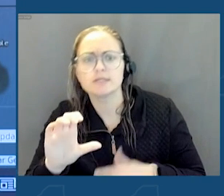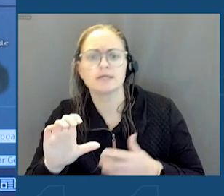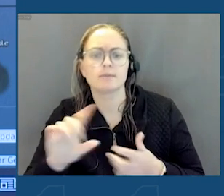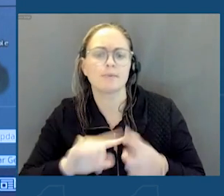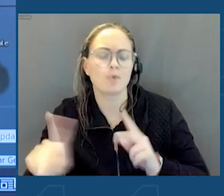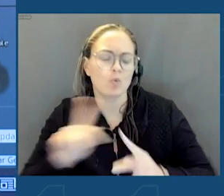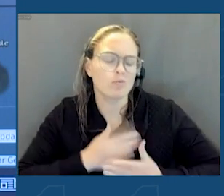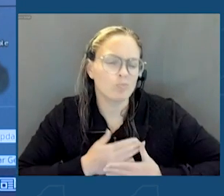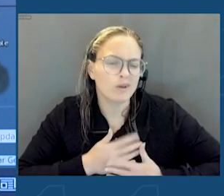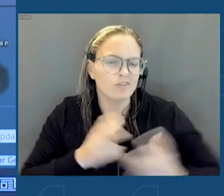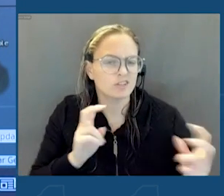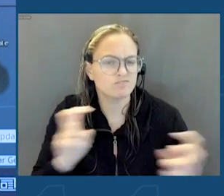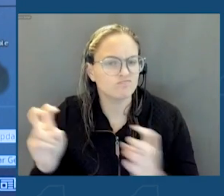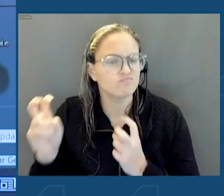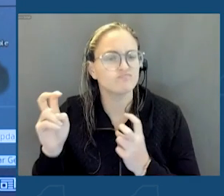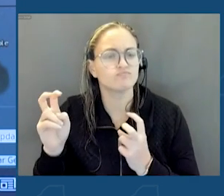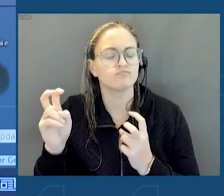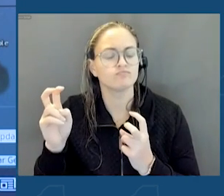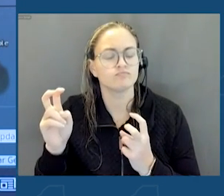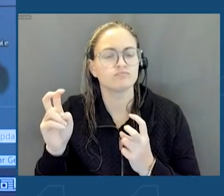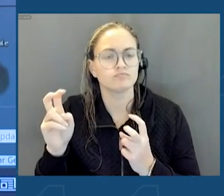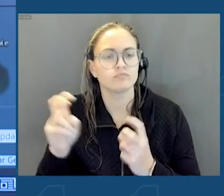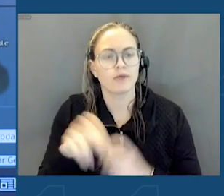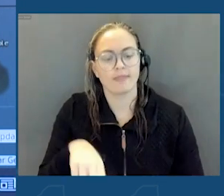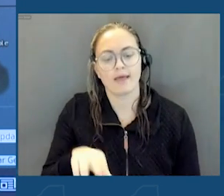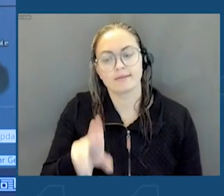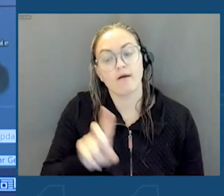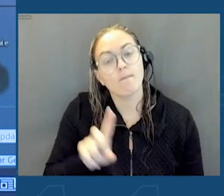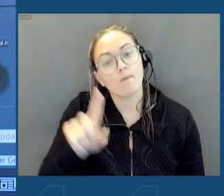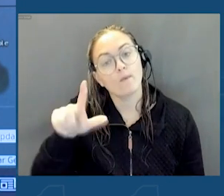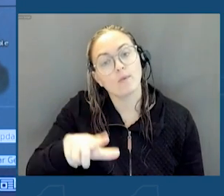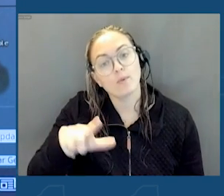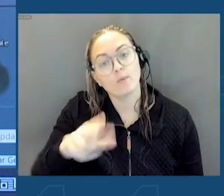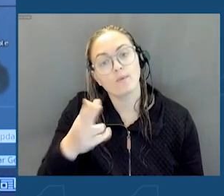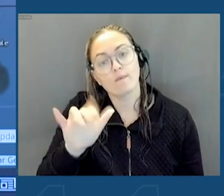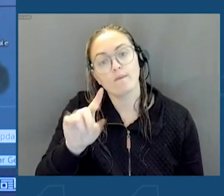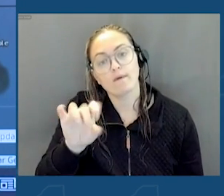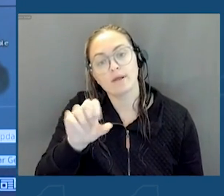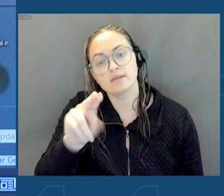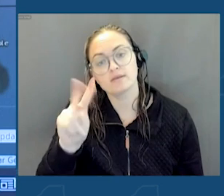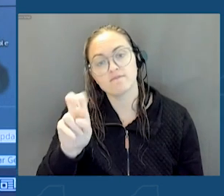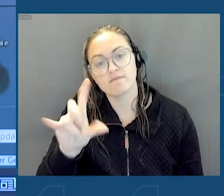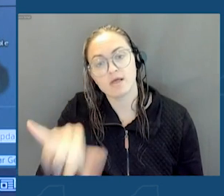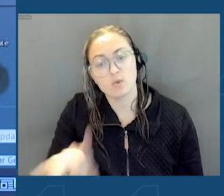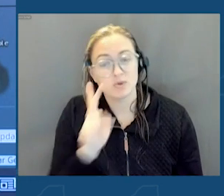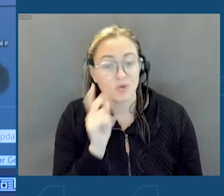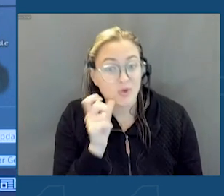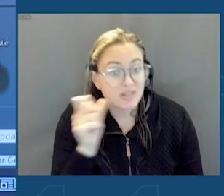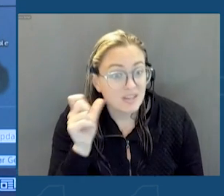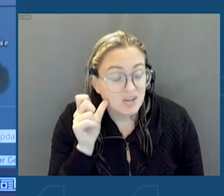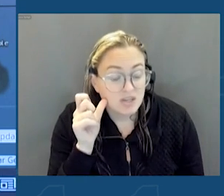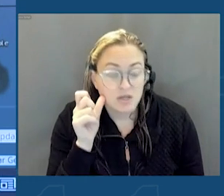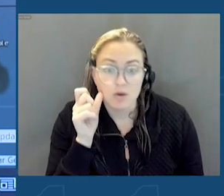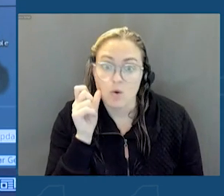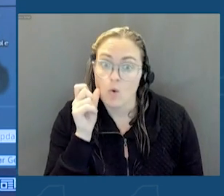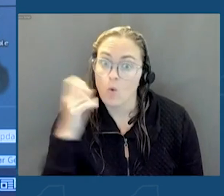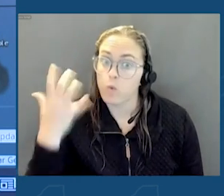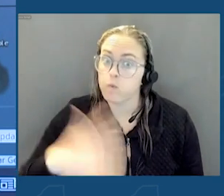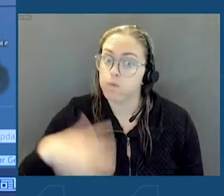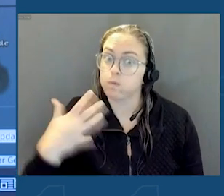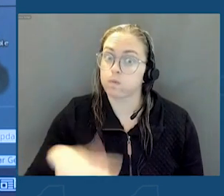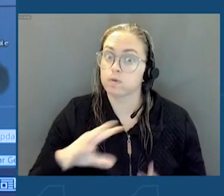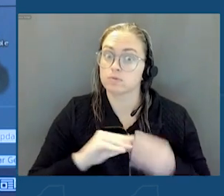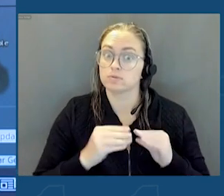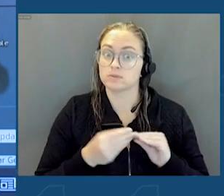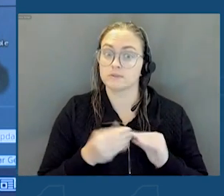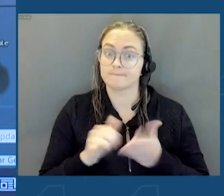challenges. That would be the upper and lower Hudson Valleys. We saw yesterday some very disturbing numbers in New